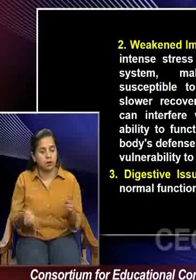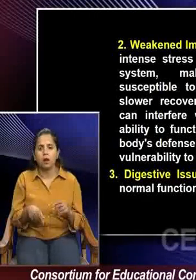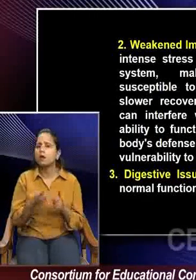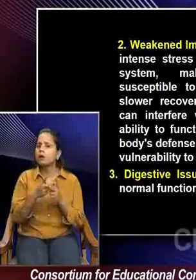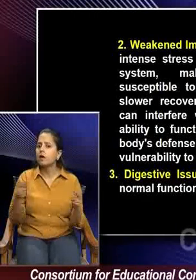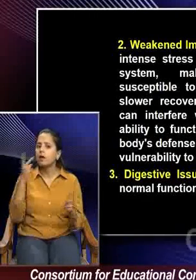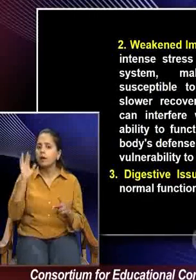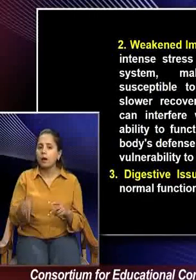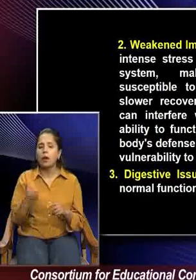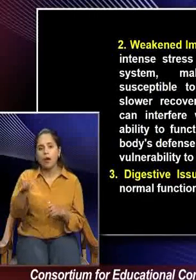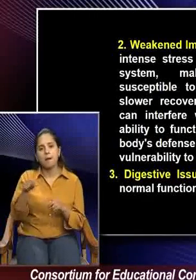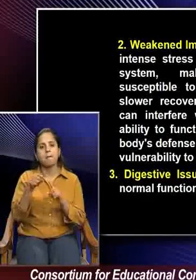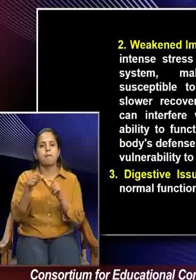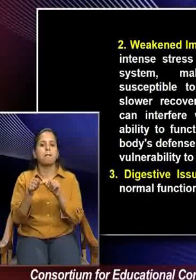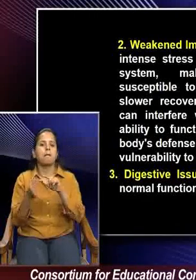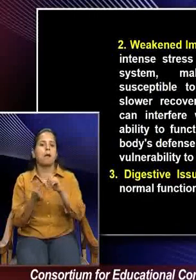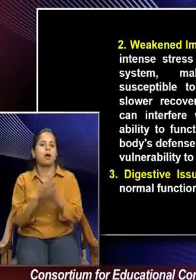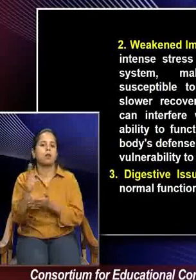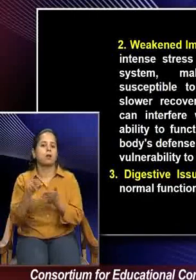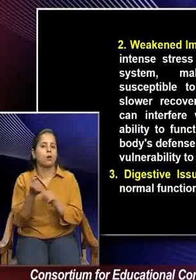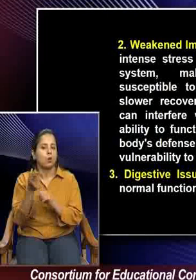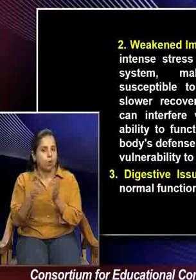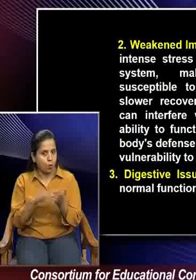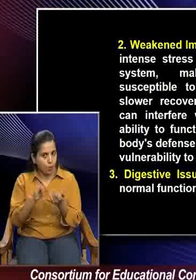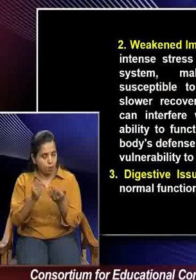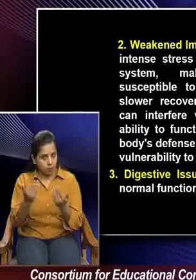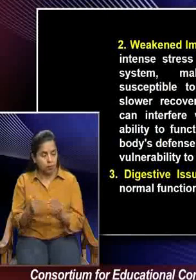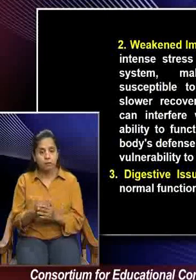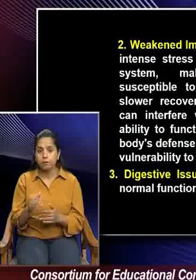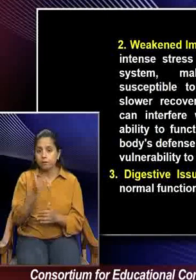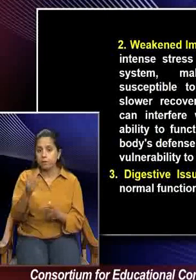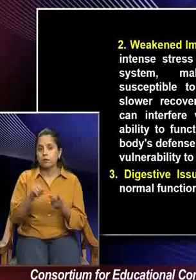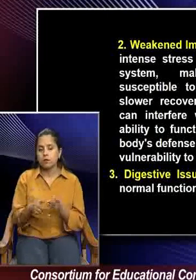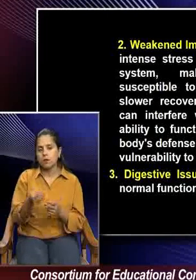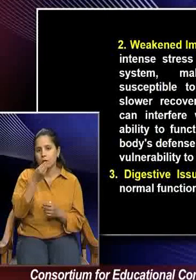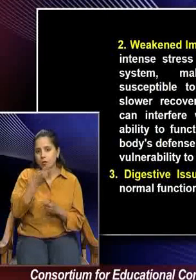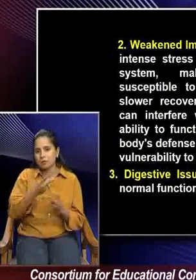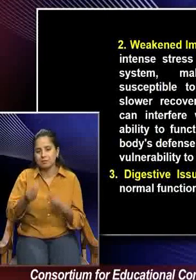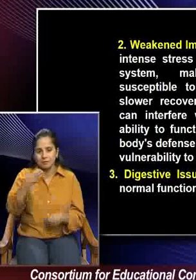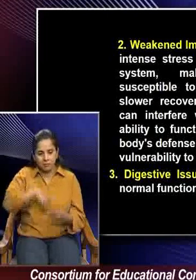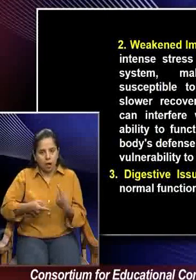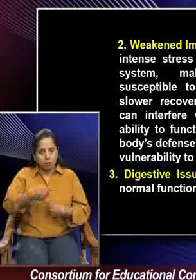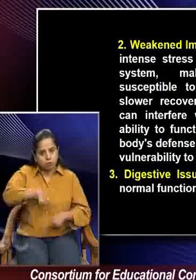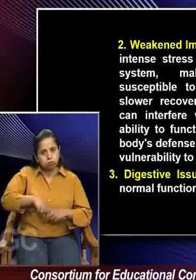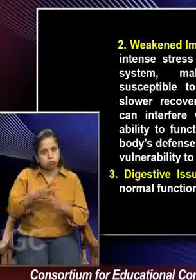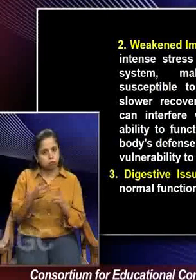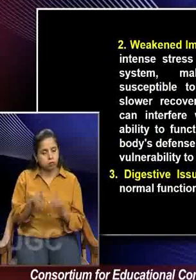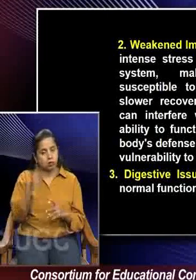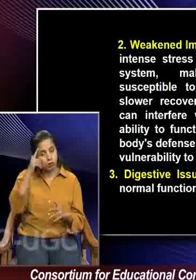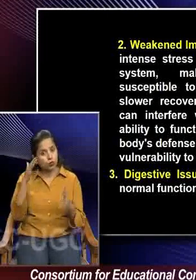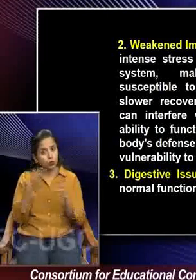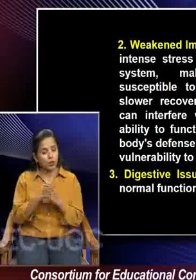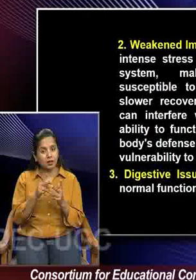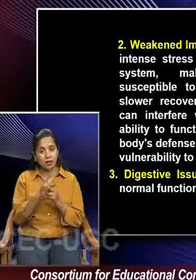various pathogens. Next is your digestive issues. The stress